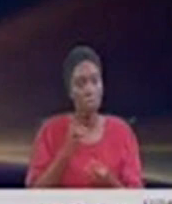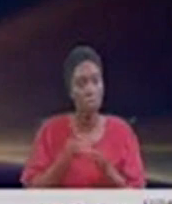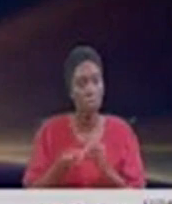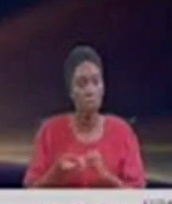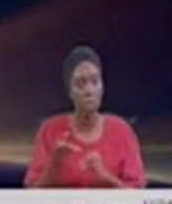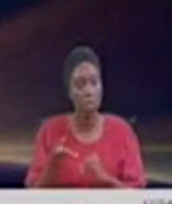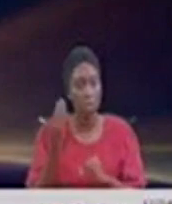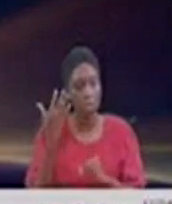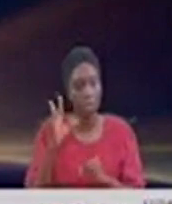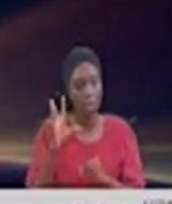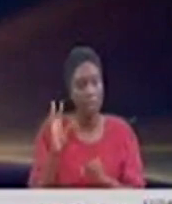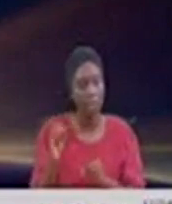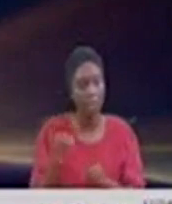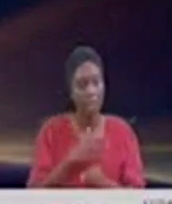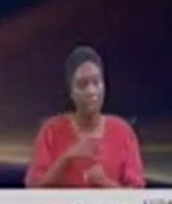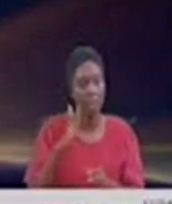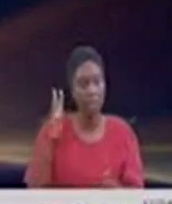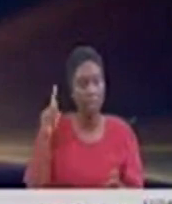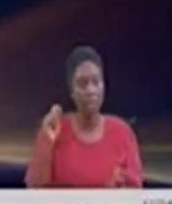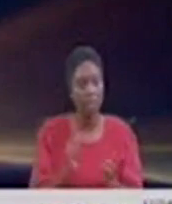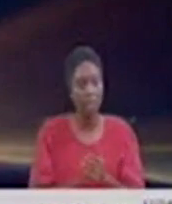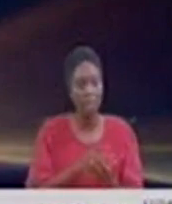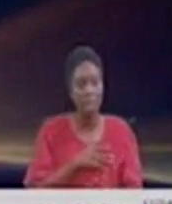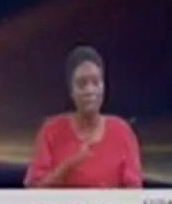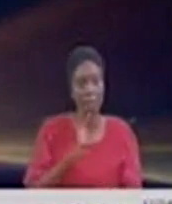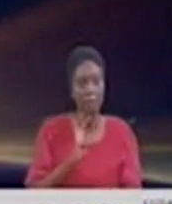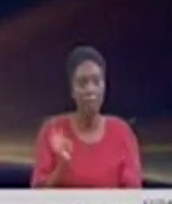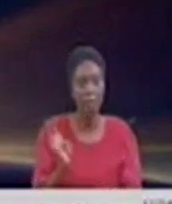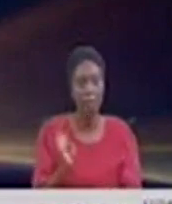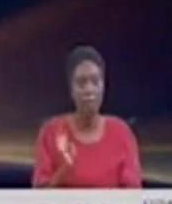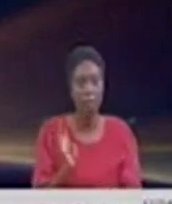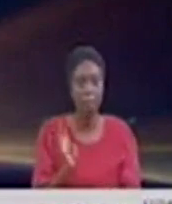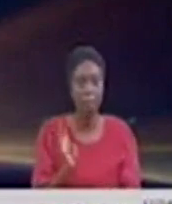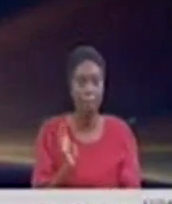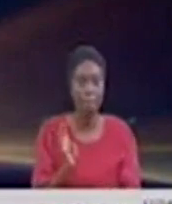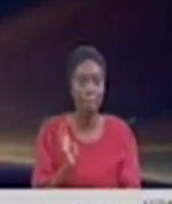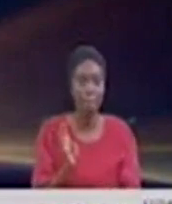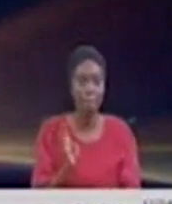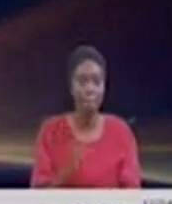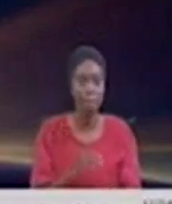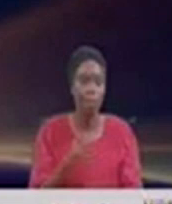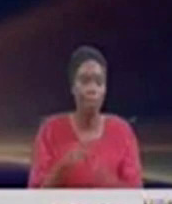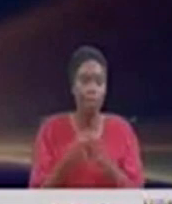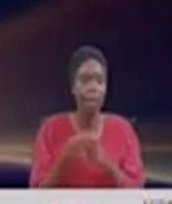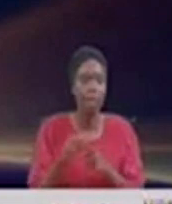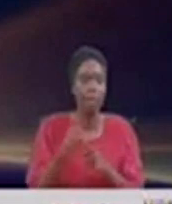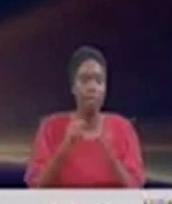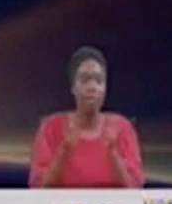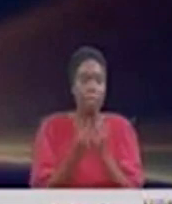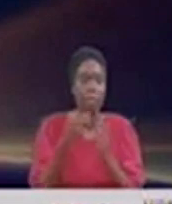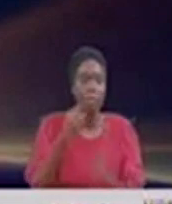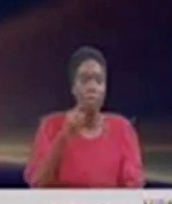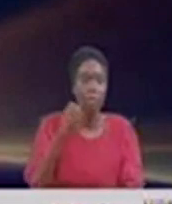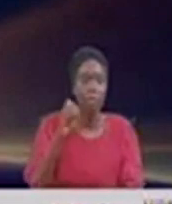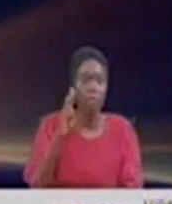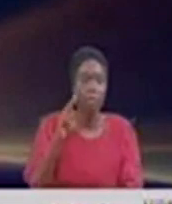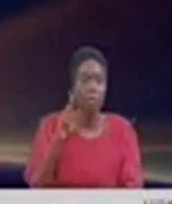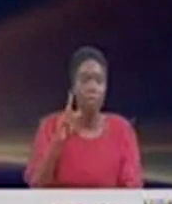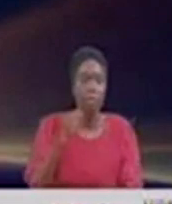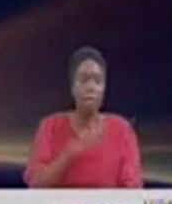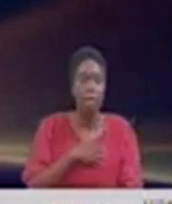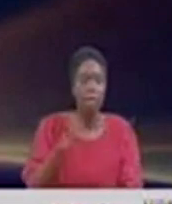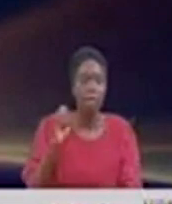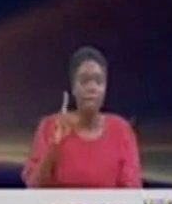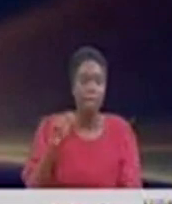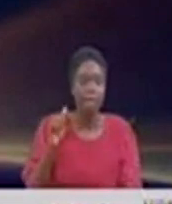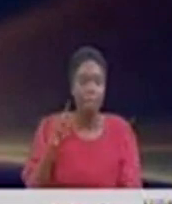that were numbered thereof were 54,400. then the tribe of Zebulun, and Eliab, the